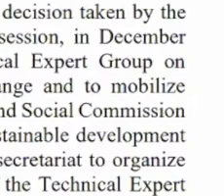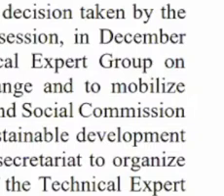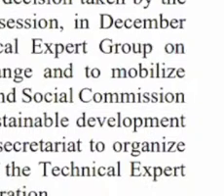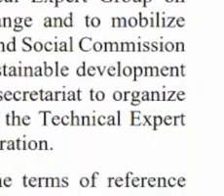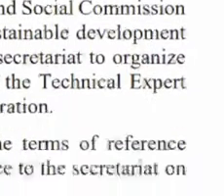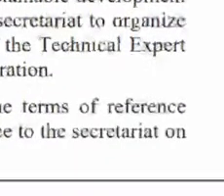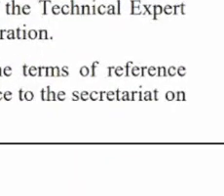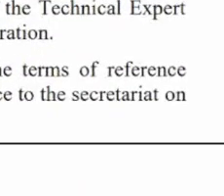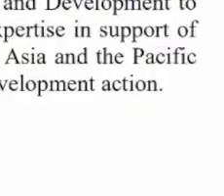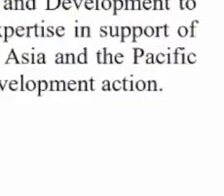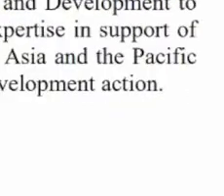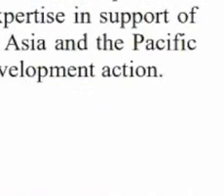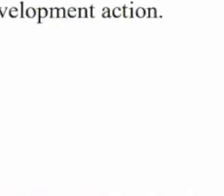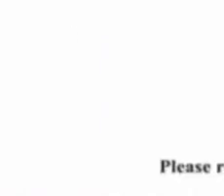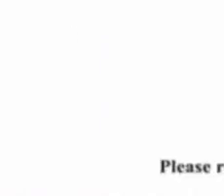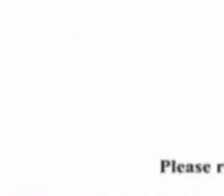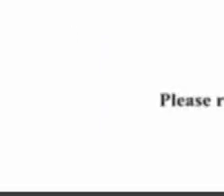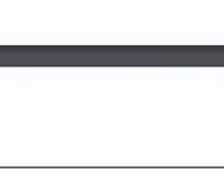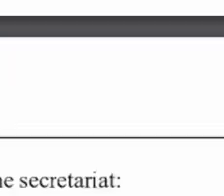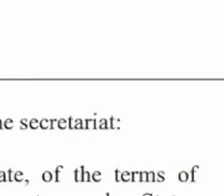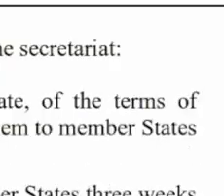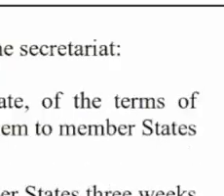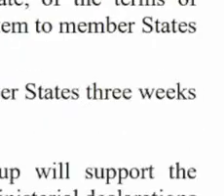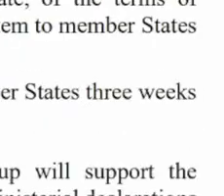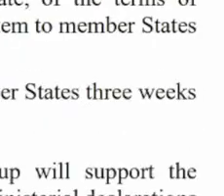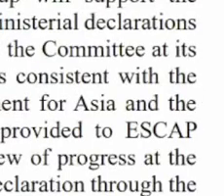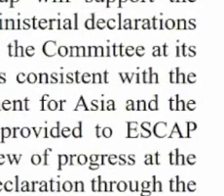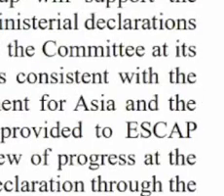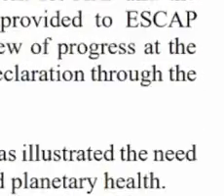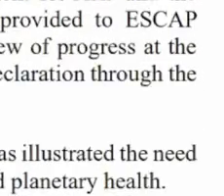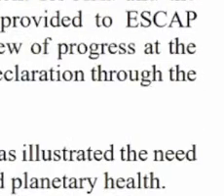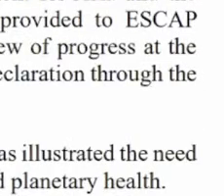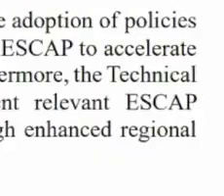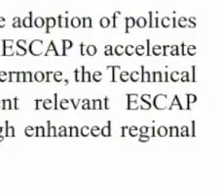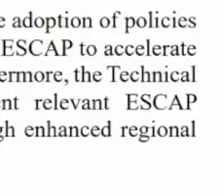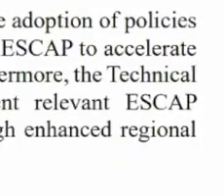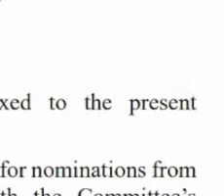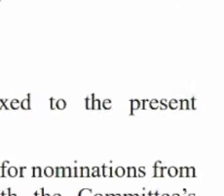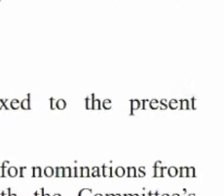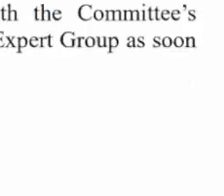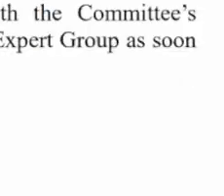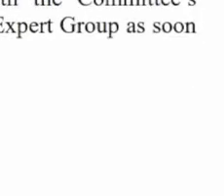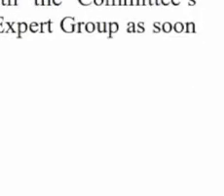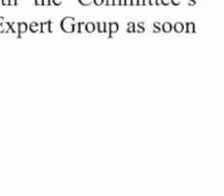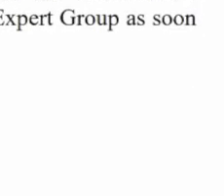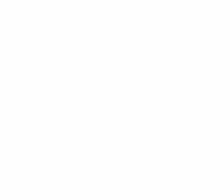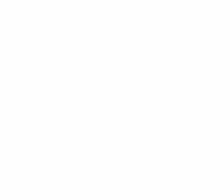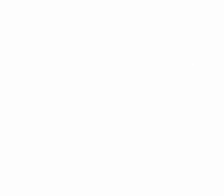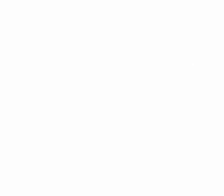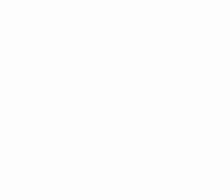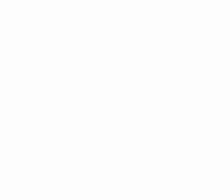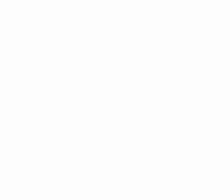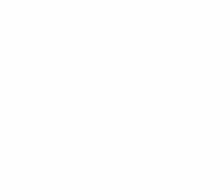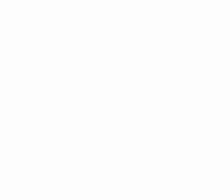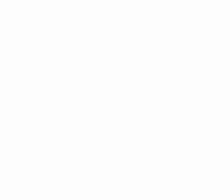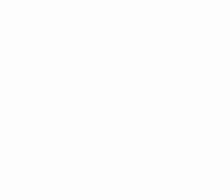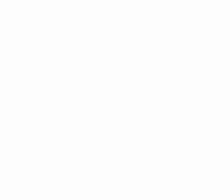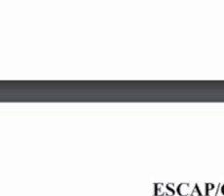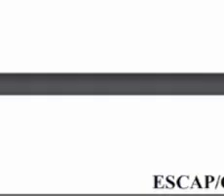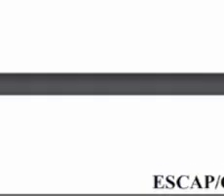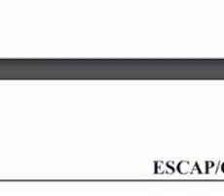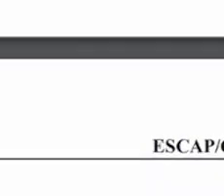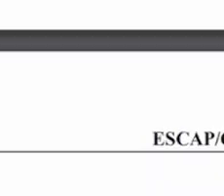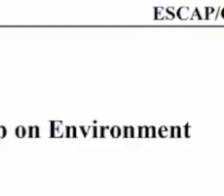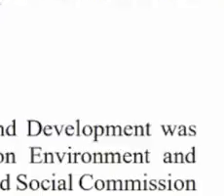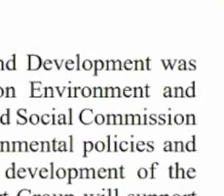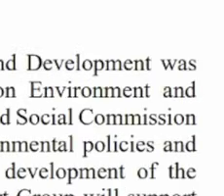will the technical expert group will comprise Charlie's treaty language so we prefer not to